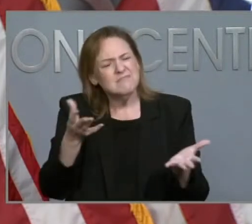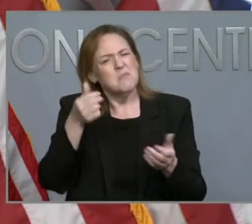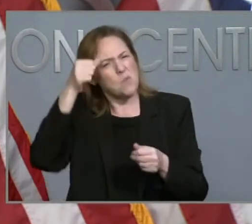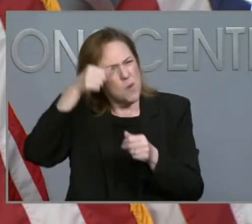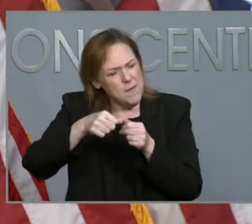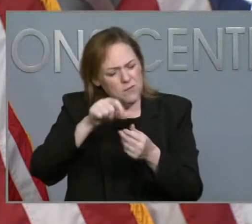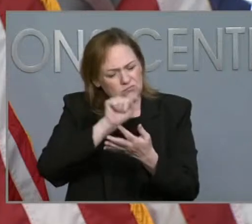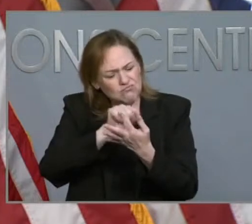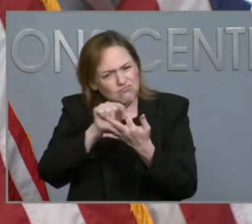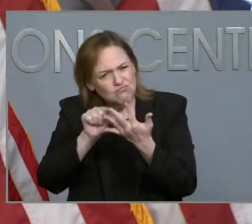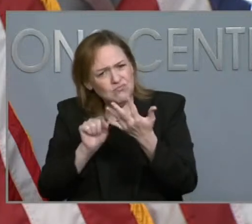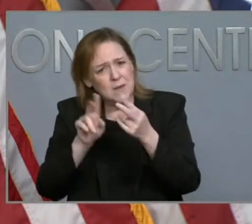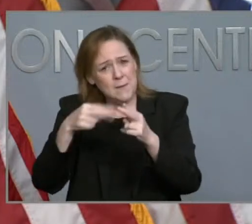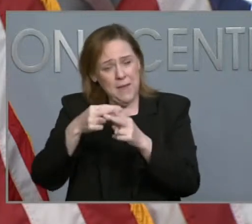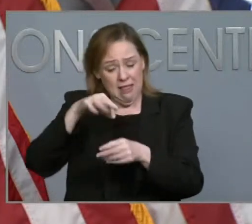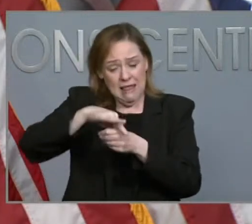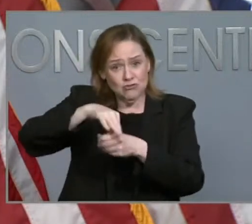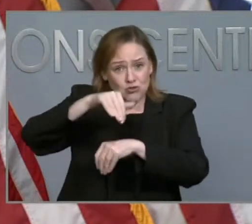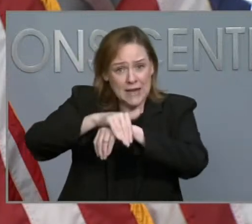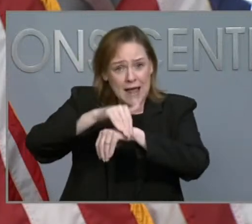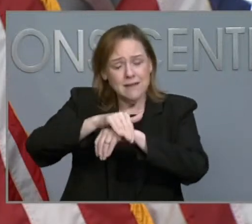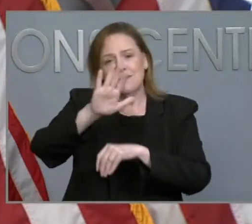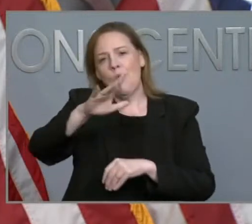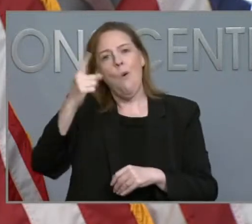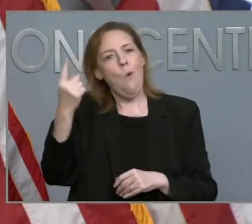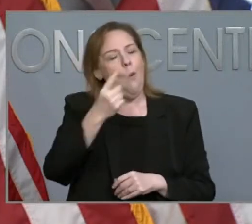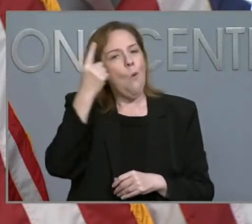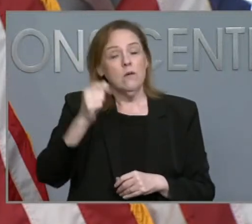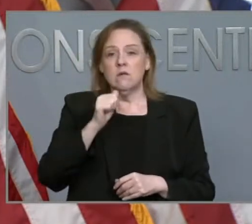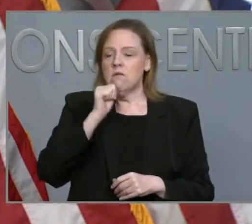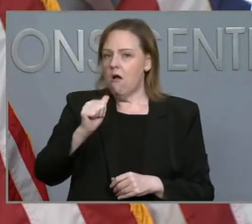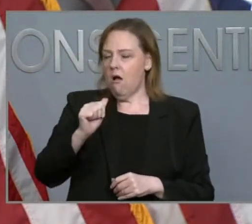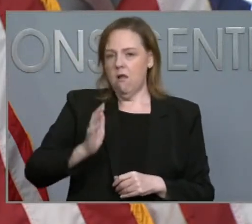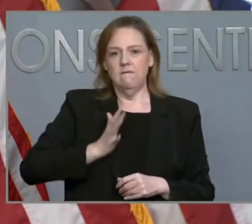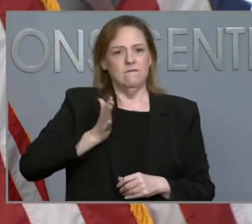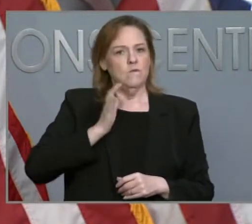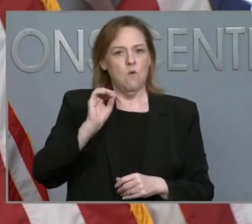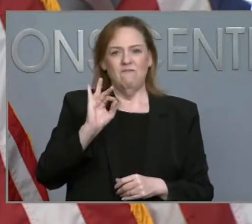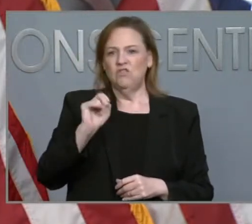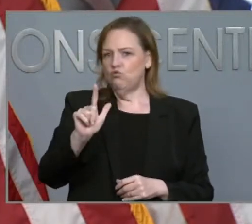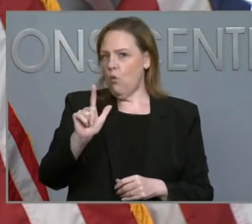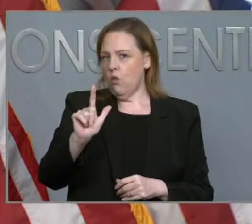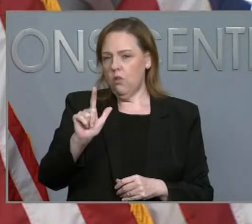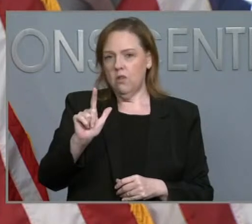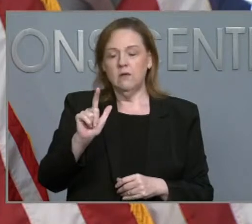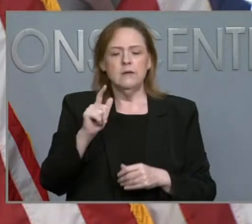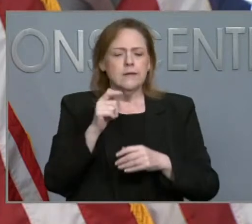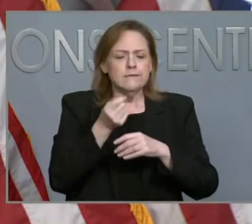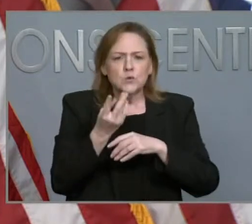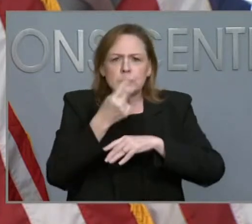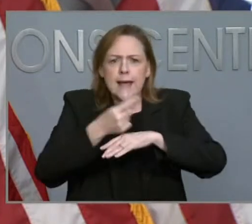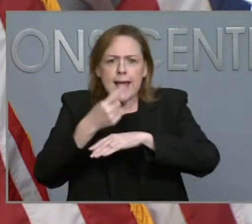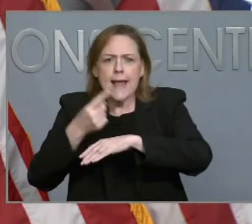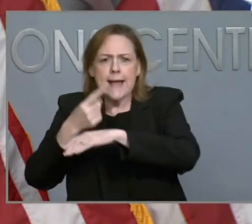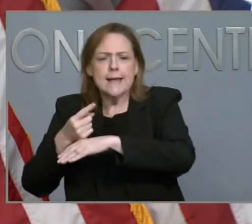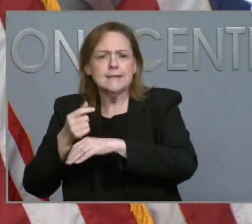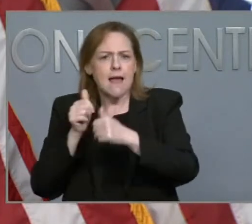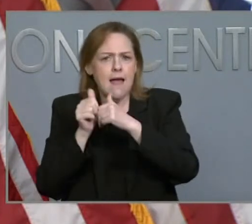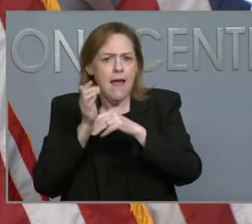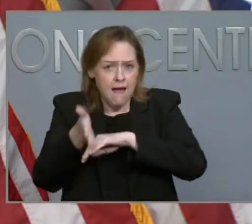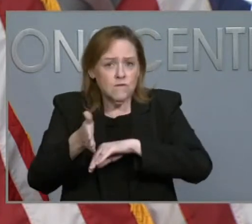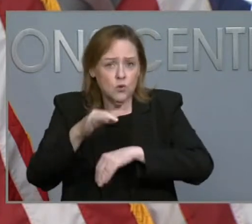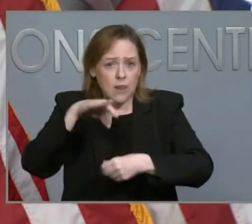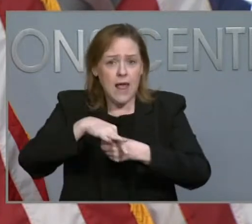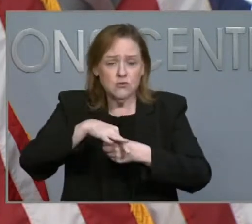results. They are always unofficial in the days after the election. Bipartisan election officials